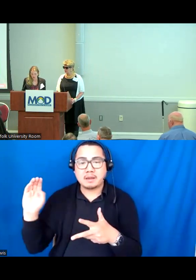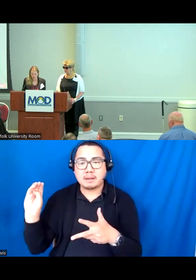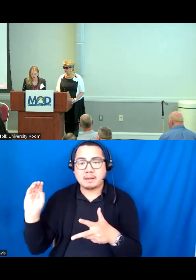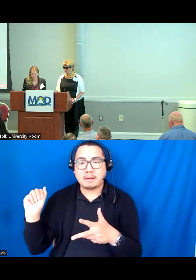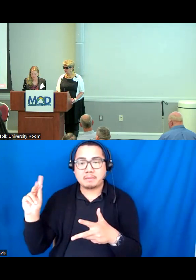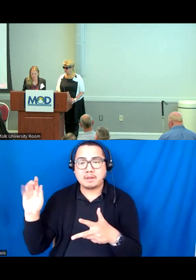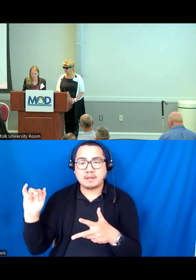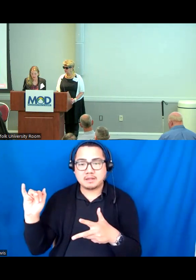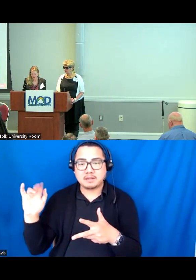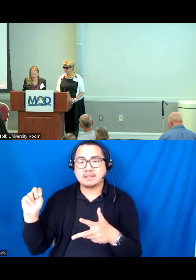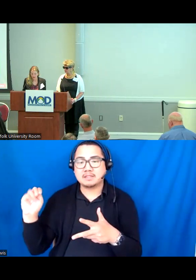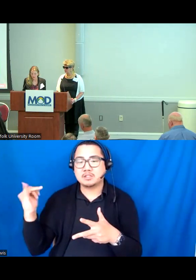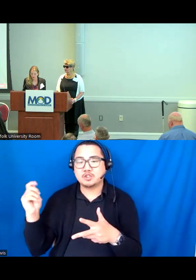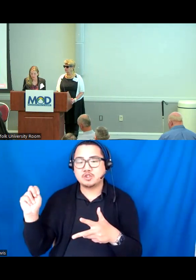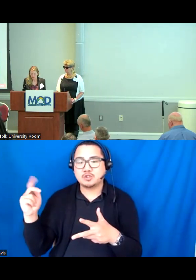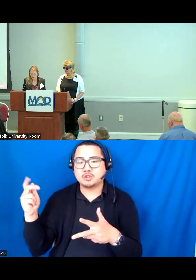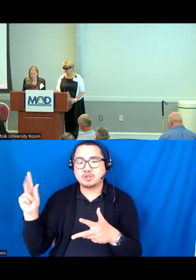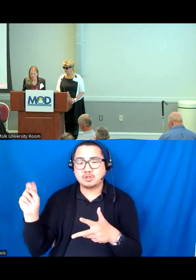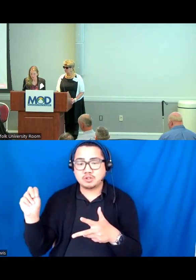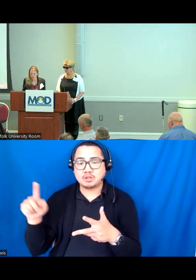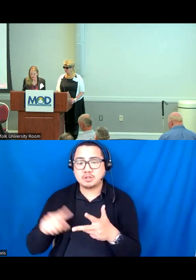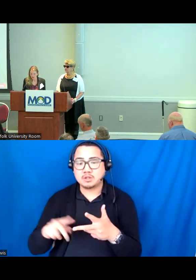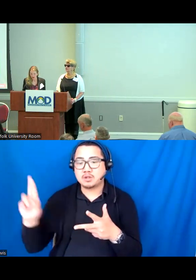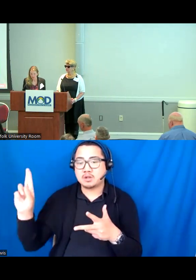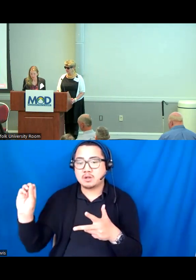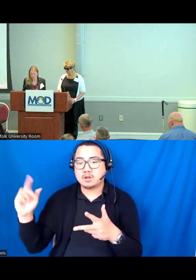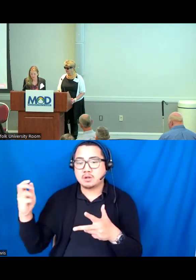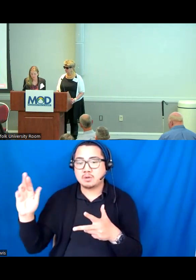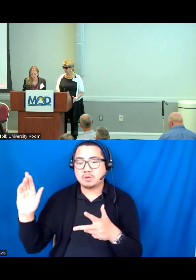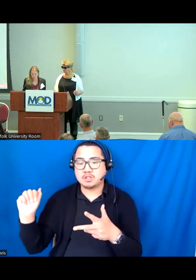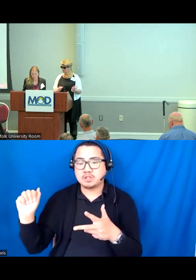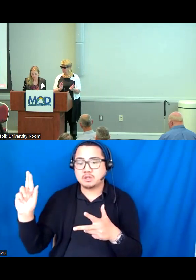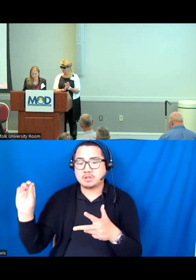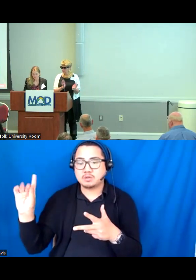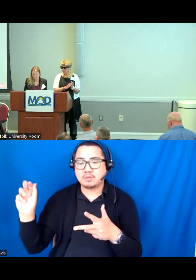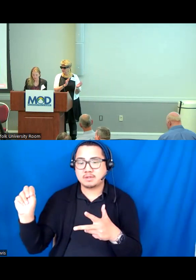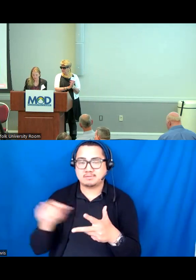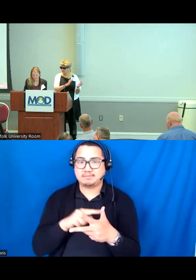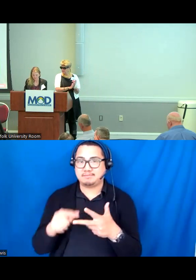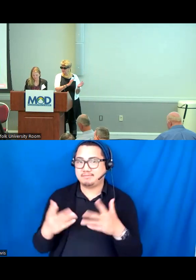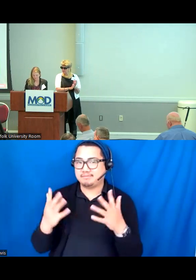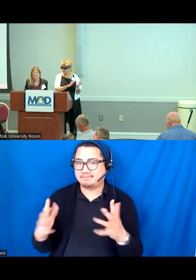Joan Golden, and Rogera Robinson.